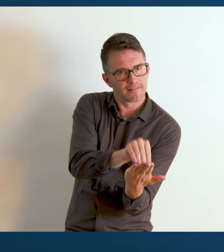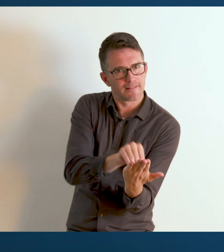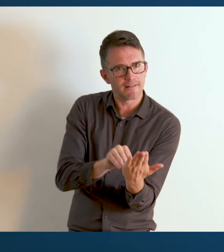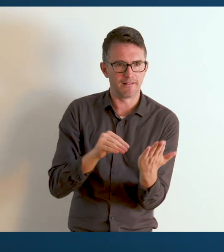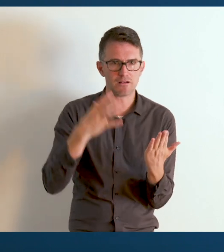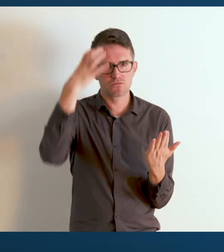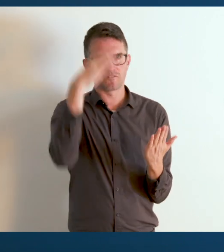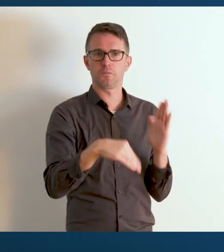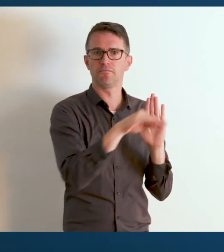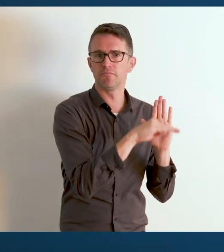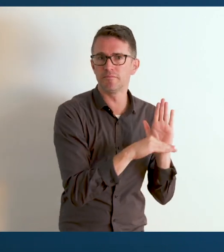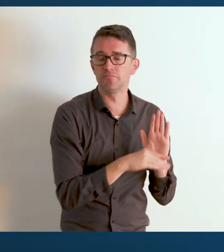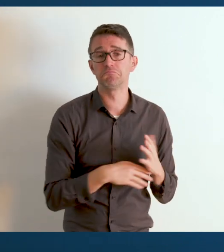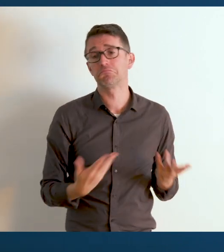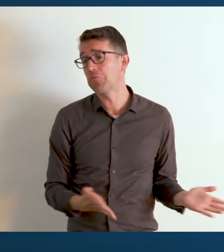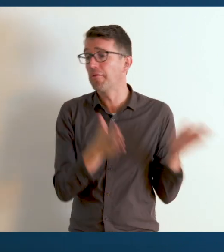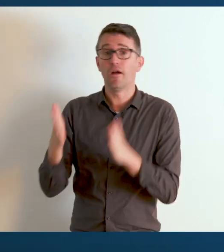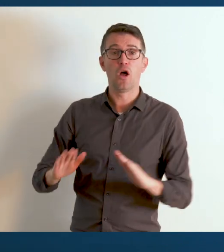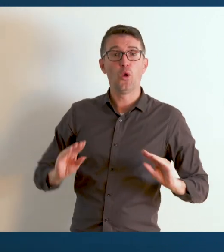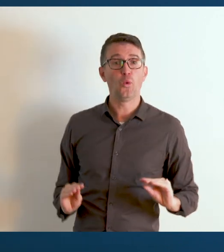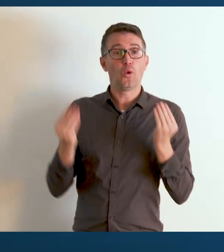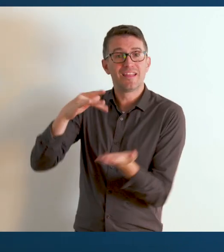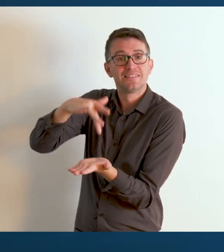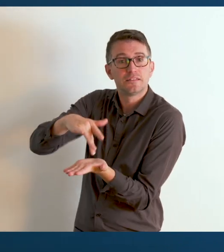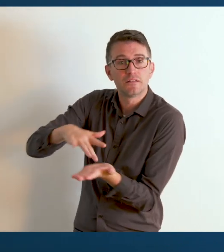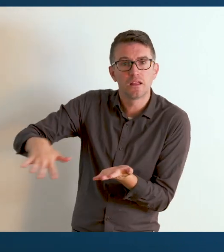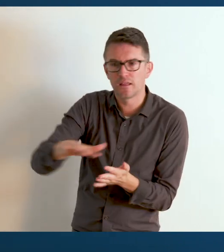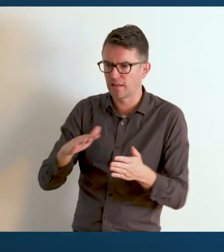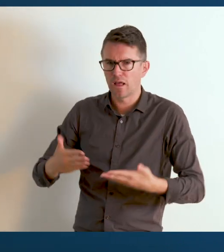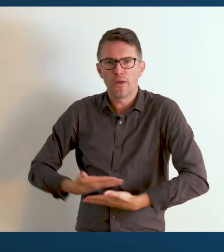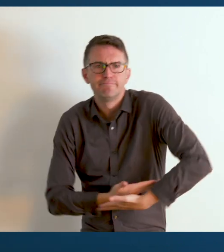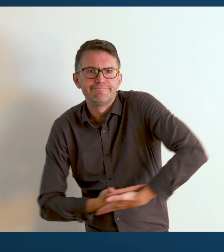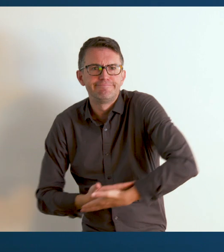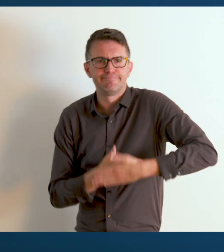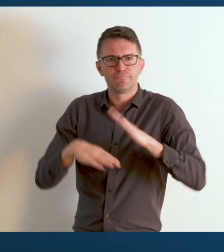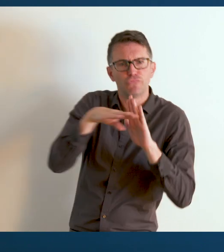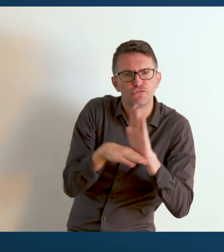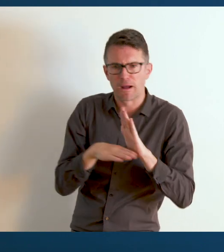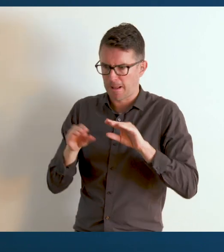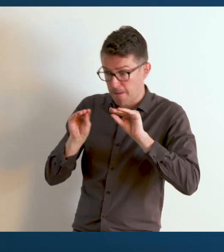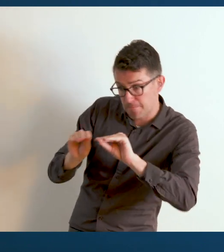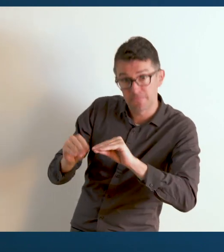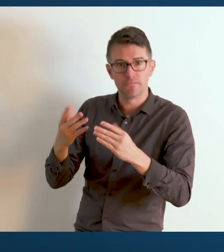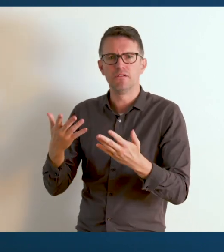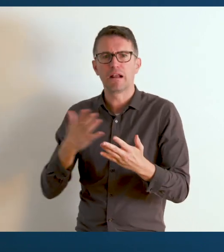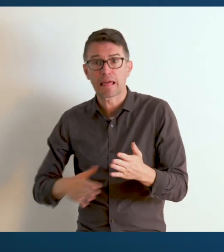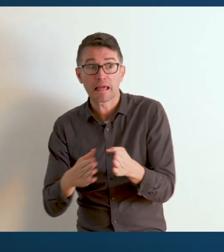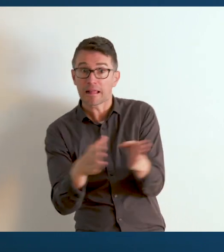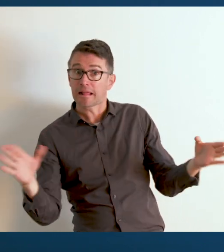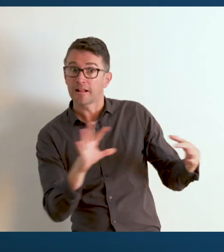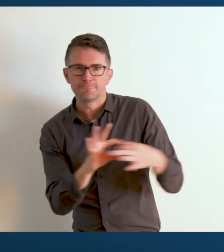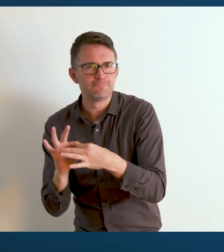services. Early childhood centers, early childhood education programs, rehabilitation programs. Those are